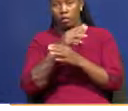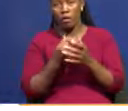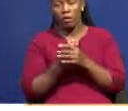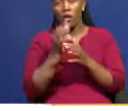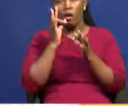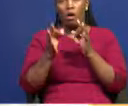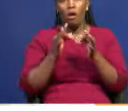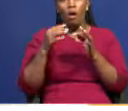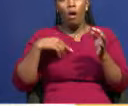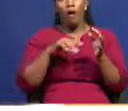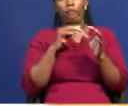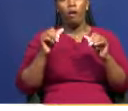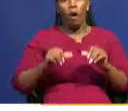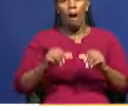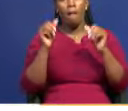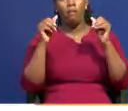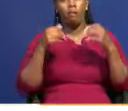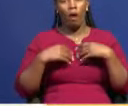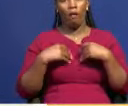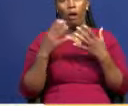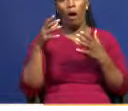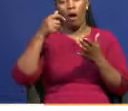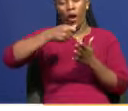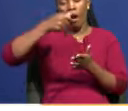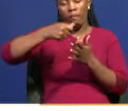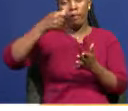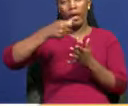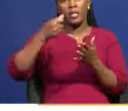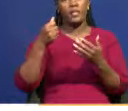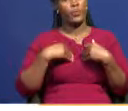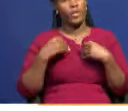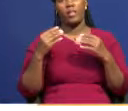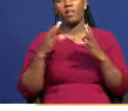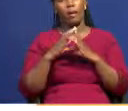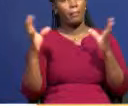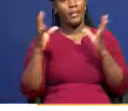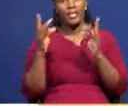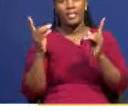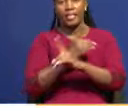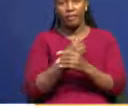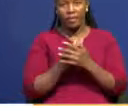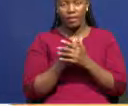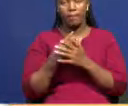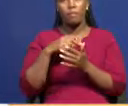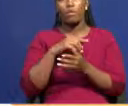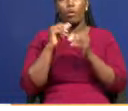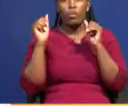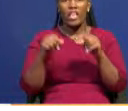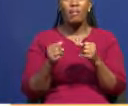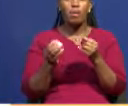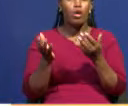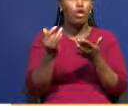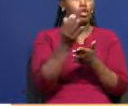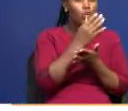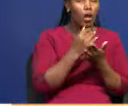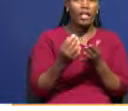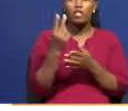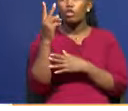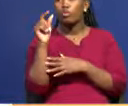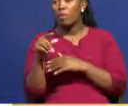a budget with a very big deficit, imagine 2.9 trillion, that's what we are able to collect. Mm-hmm. And we have a budget of 4 trillion. Mm-hmm. How are we going to fund